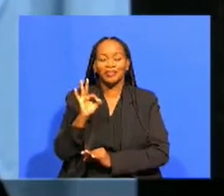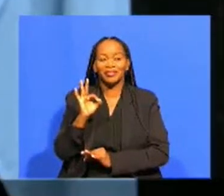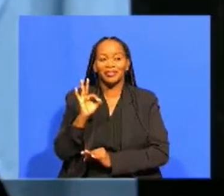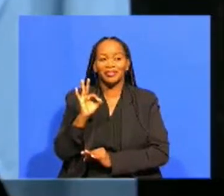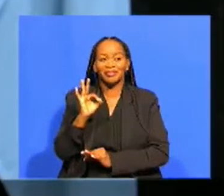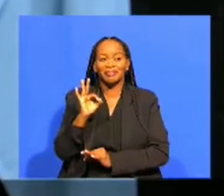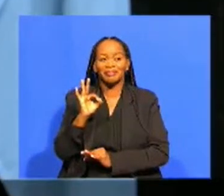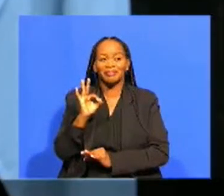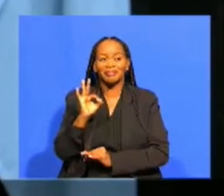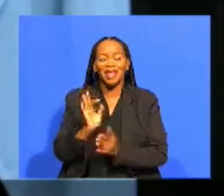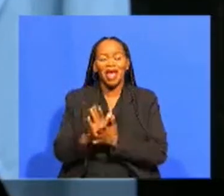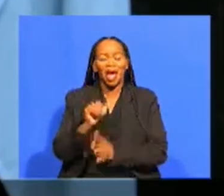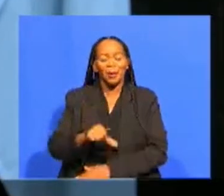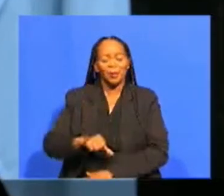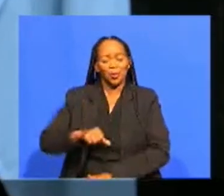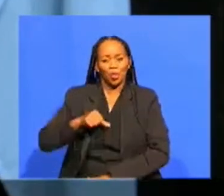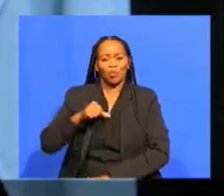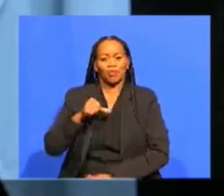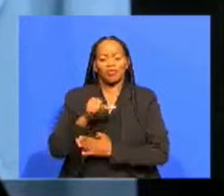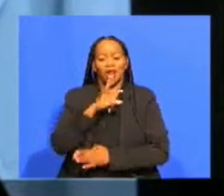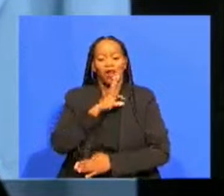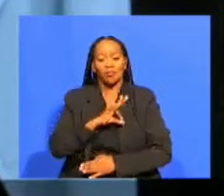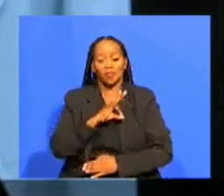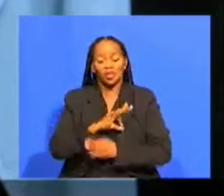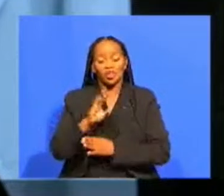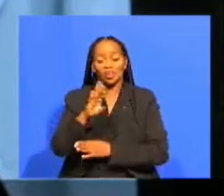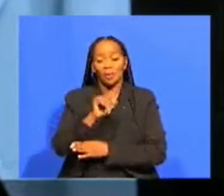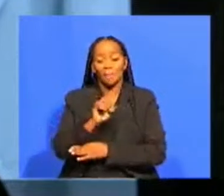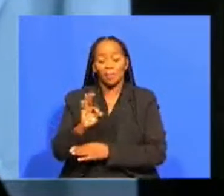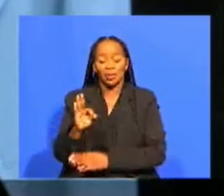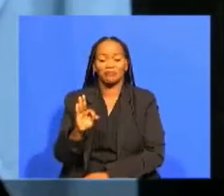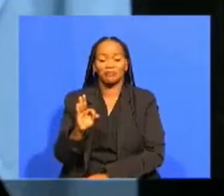I was the proud beneficiary of some beef back in September.